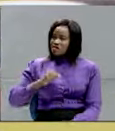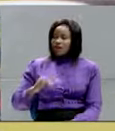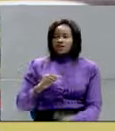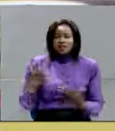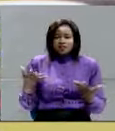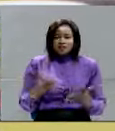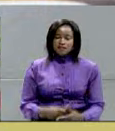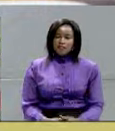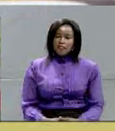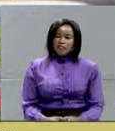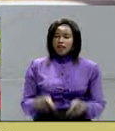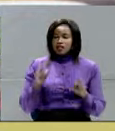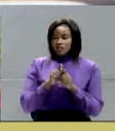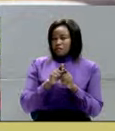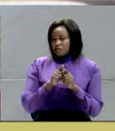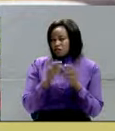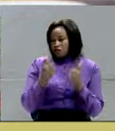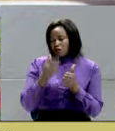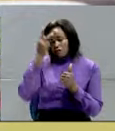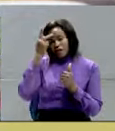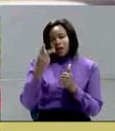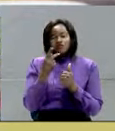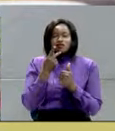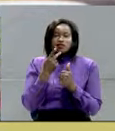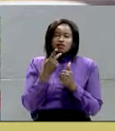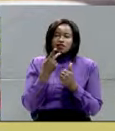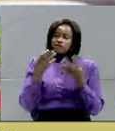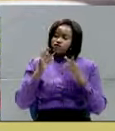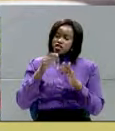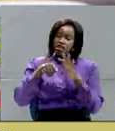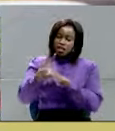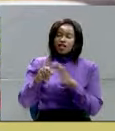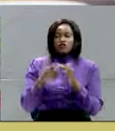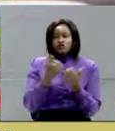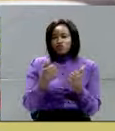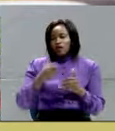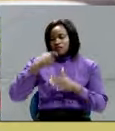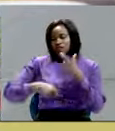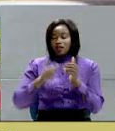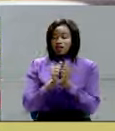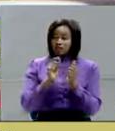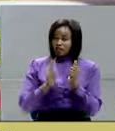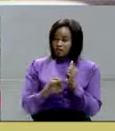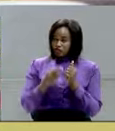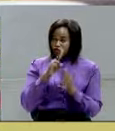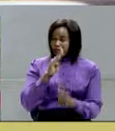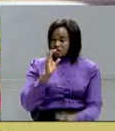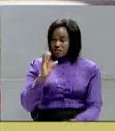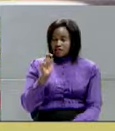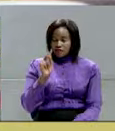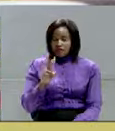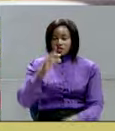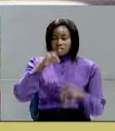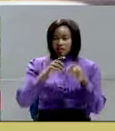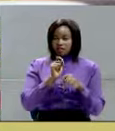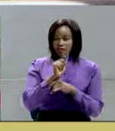kaongezi kwenye hiyo mtalo gumu abazade bwelele sintu gani wewe nikutusi wako UBC TV Star TV Magic